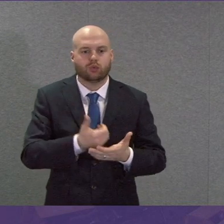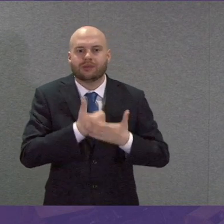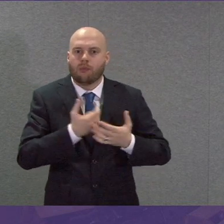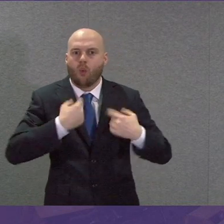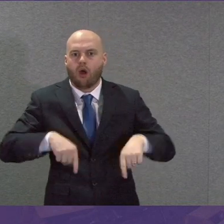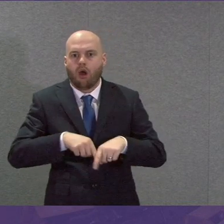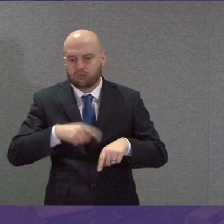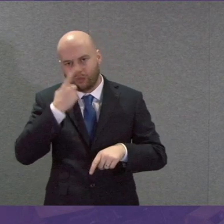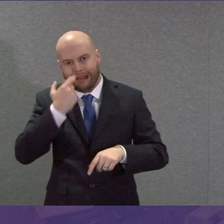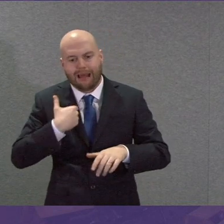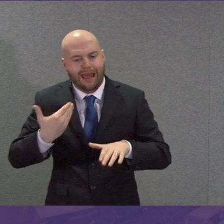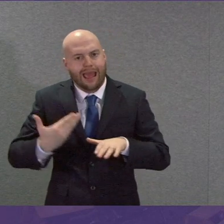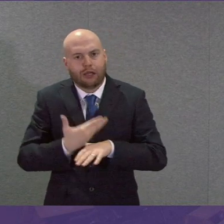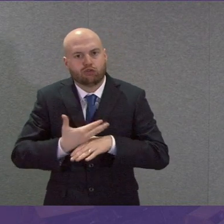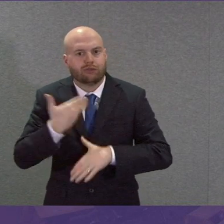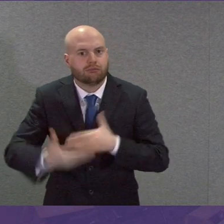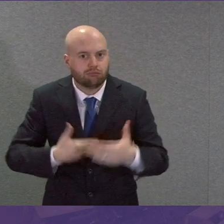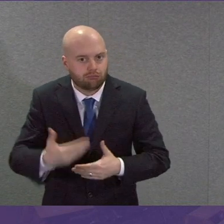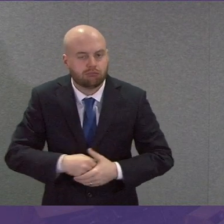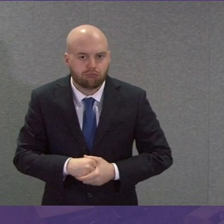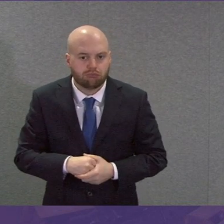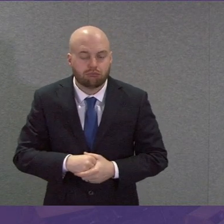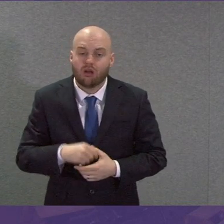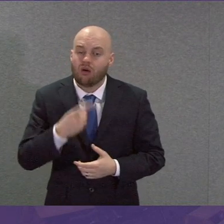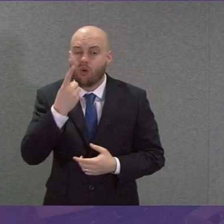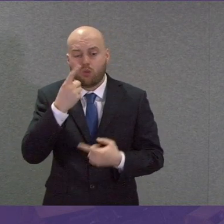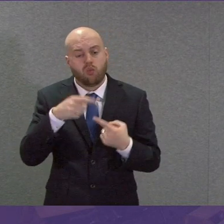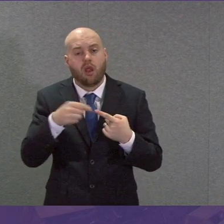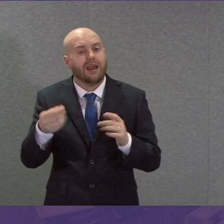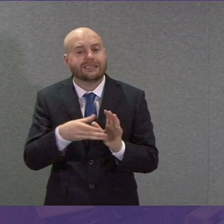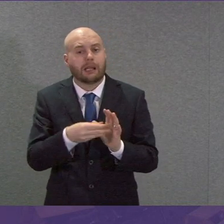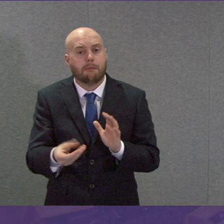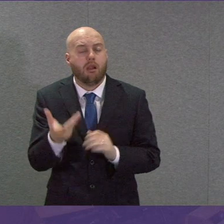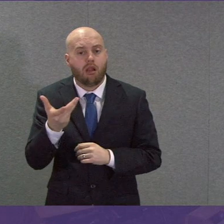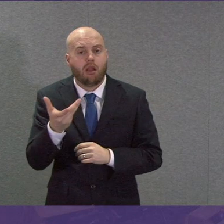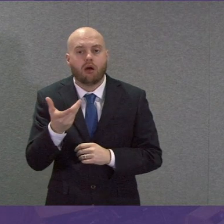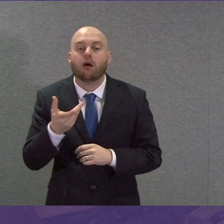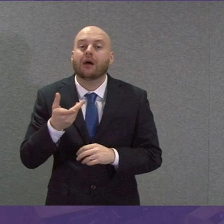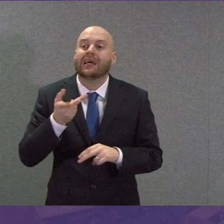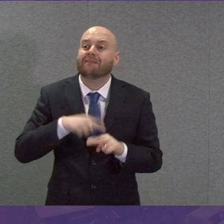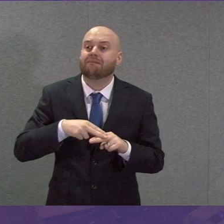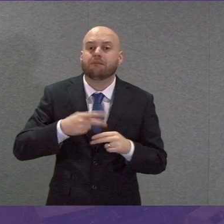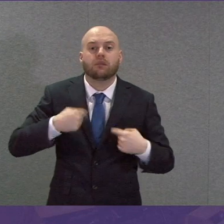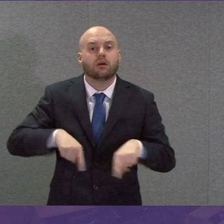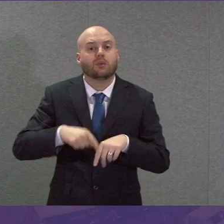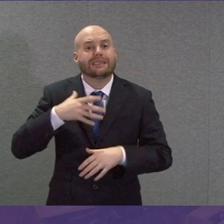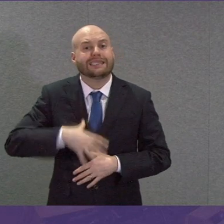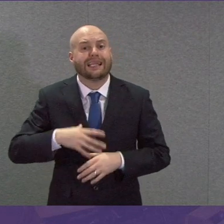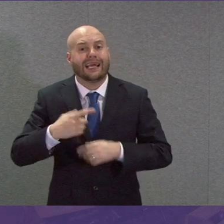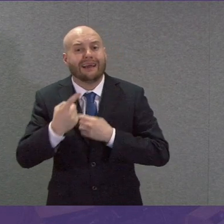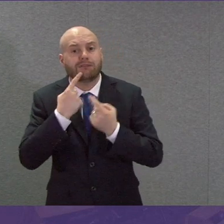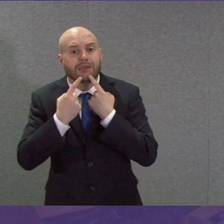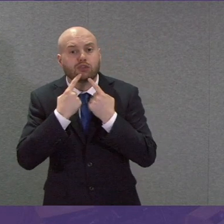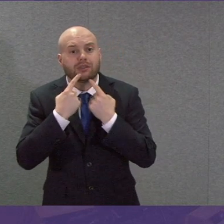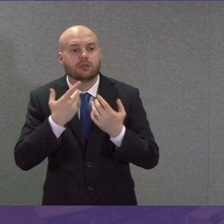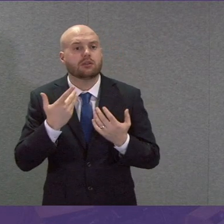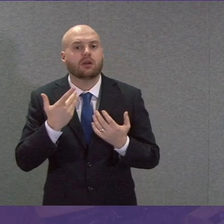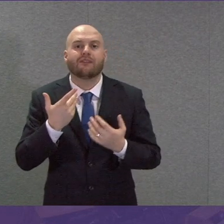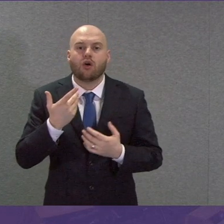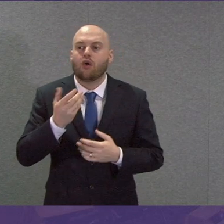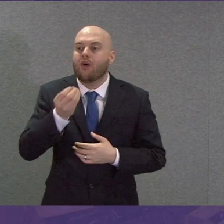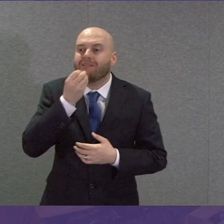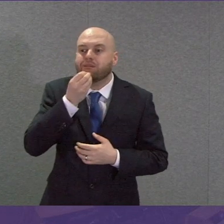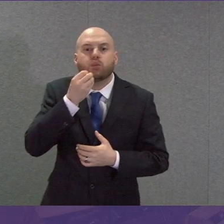enforced. One example is on the powers within the bill to require information to be provided by those within or closely connected to a food supply